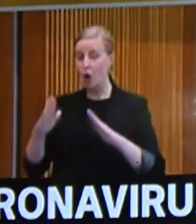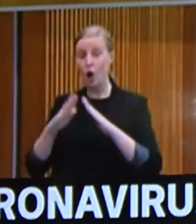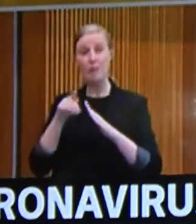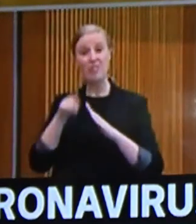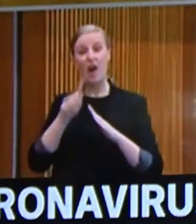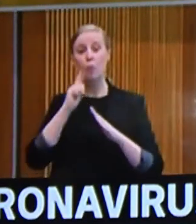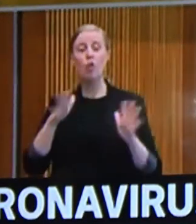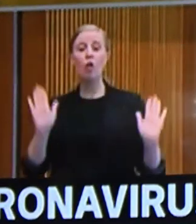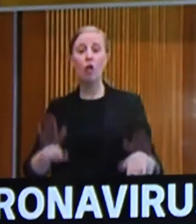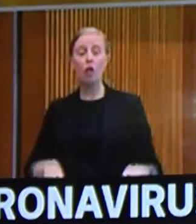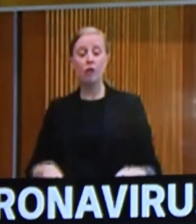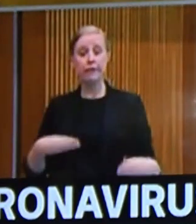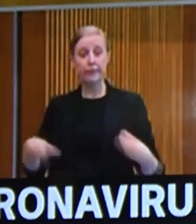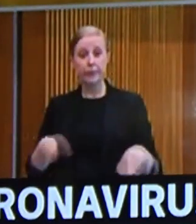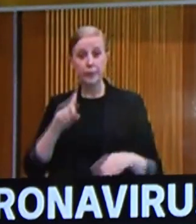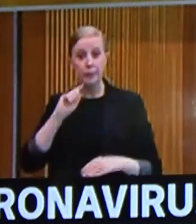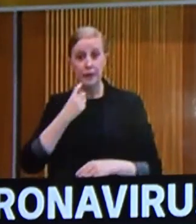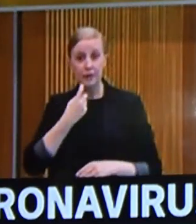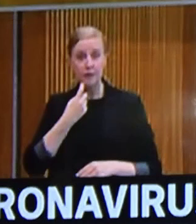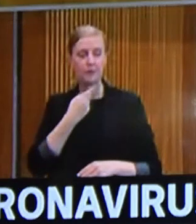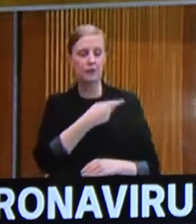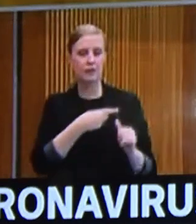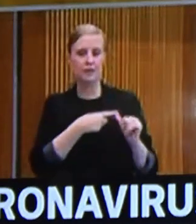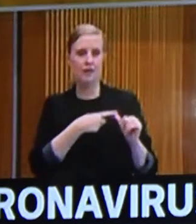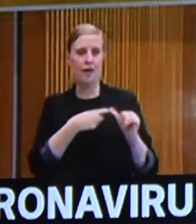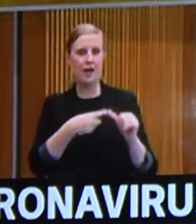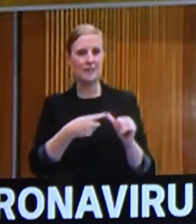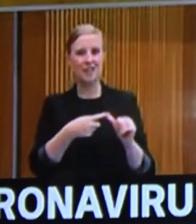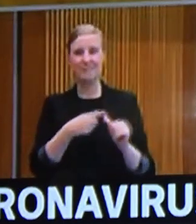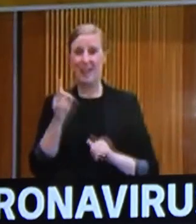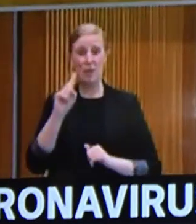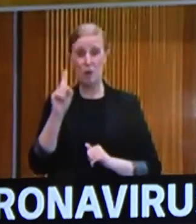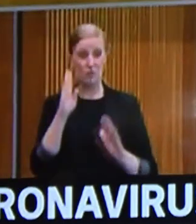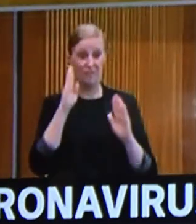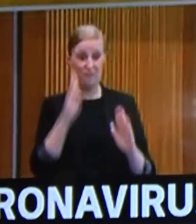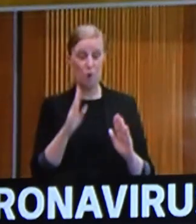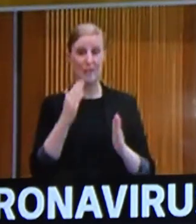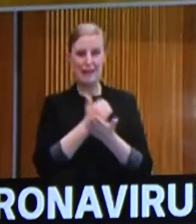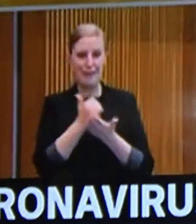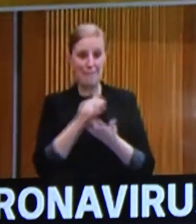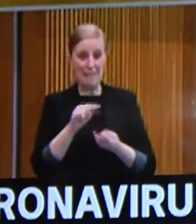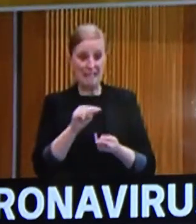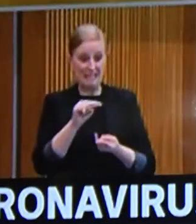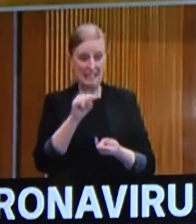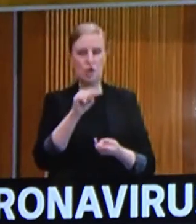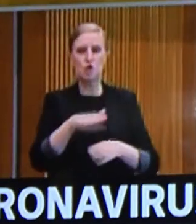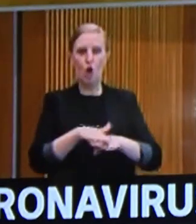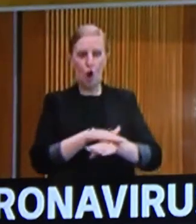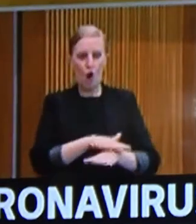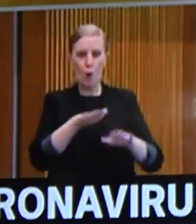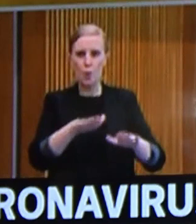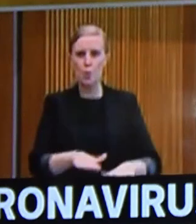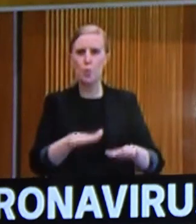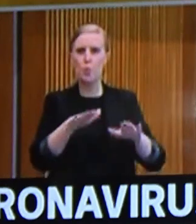and as hard and as quickly as possible. We are seeing what I would describe as early promising signs of